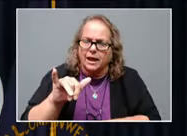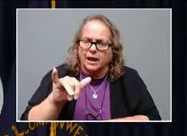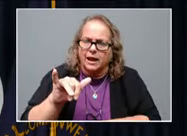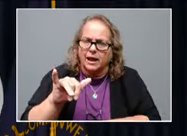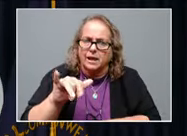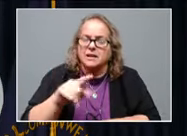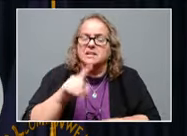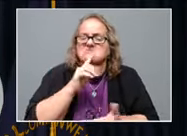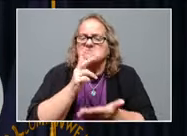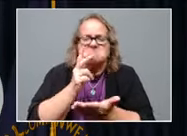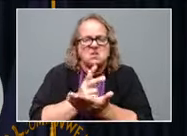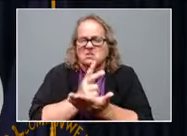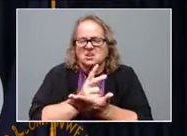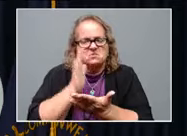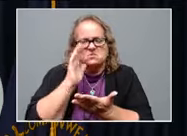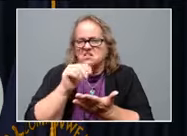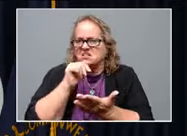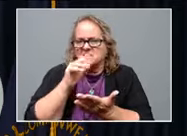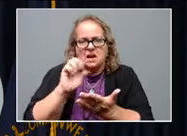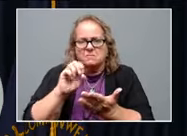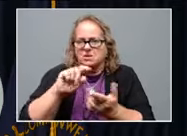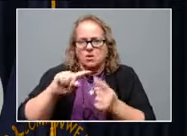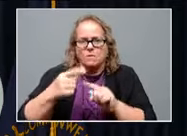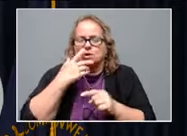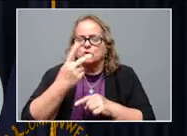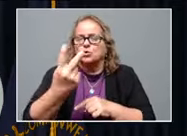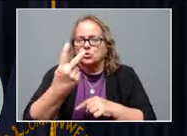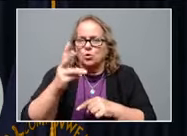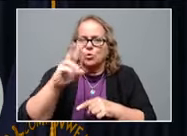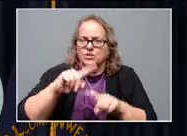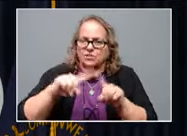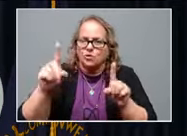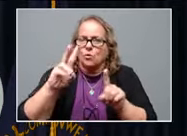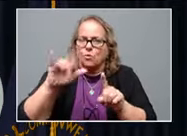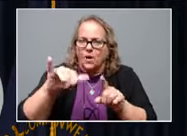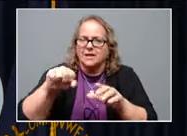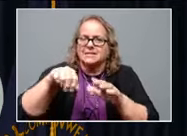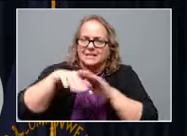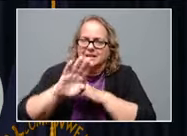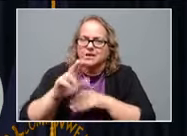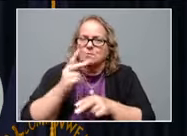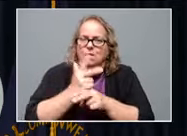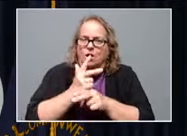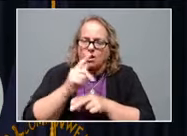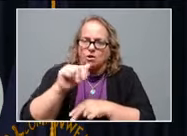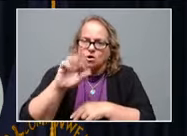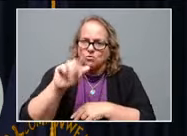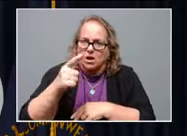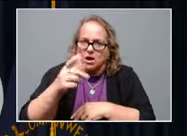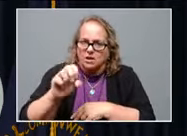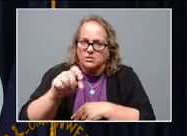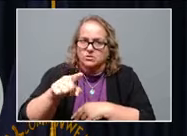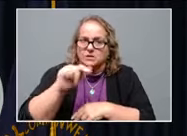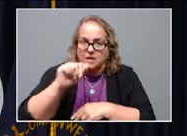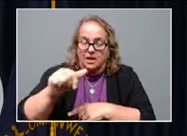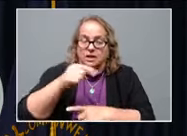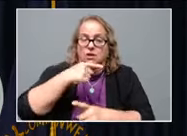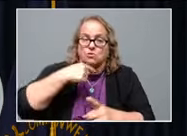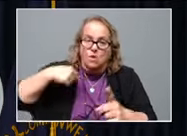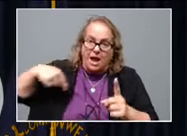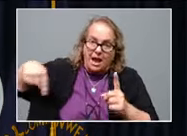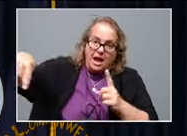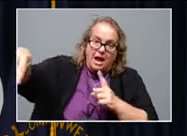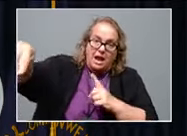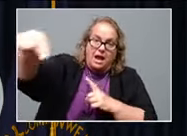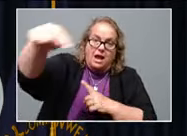because there are two different ways to get into the parking garage. There is both going around the annex, which just adds